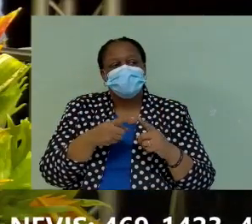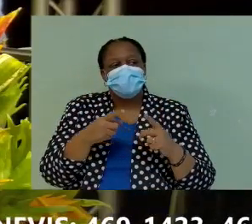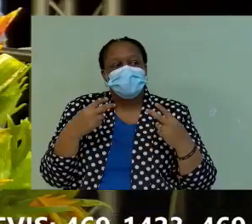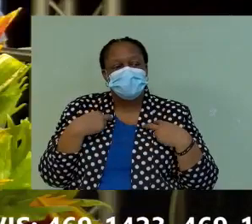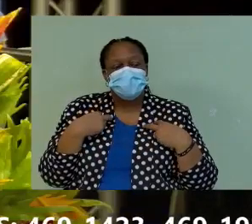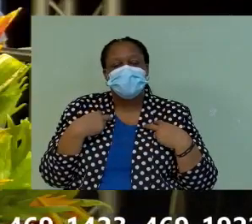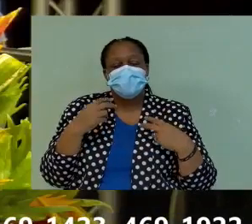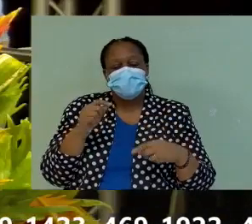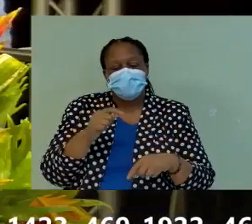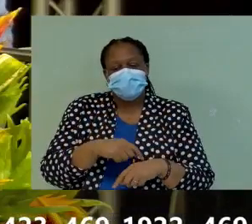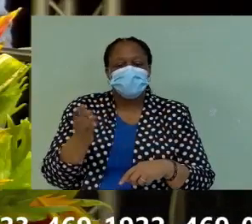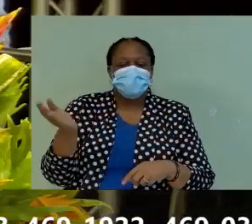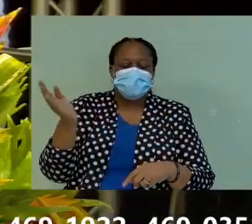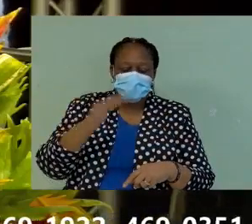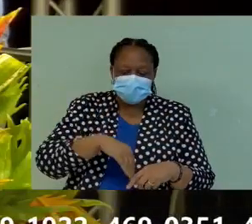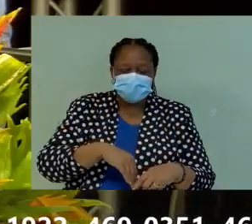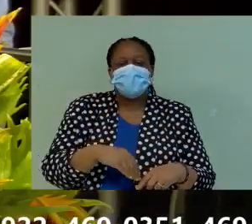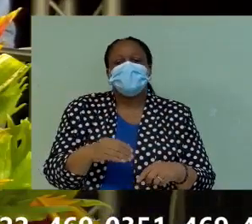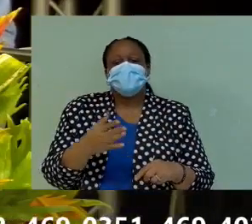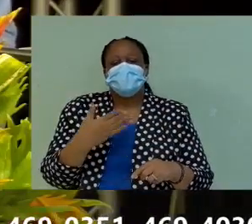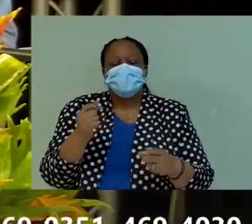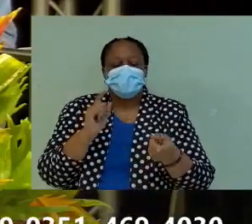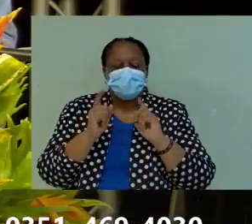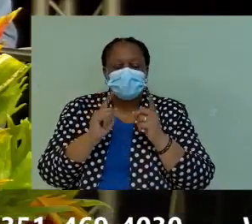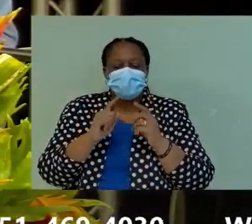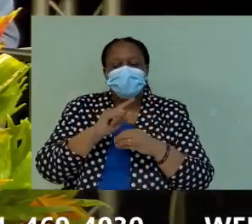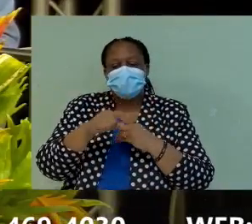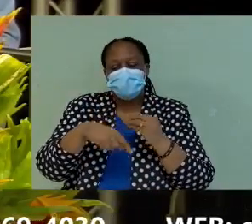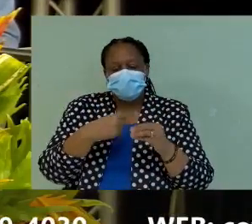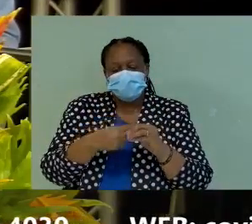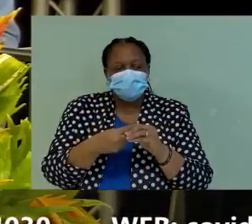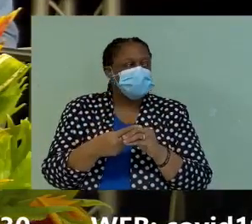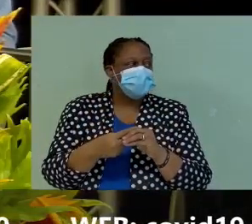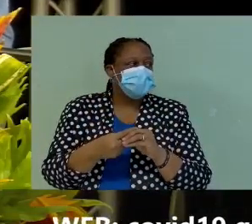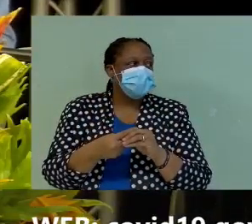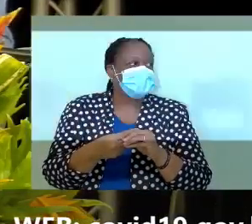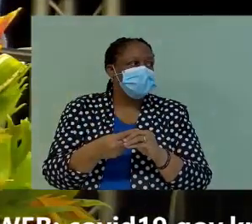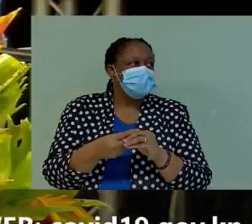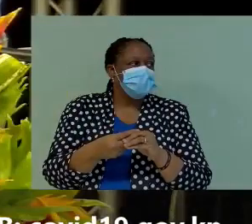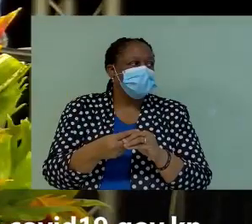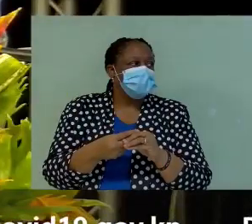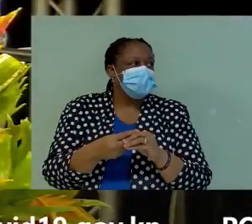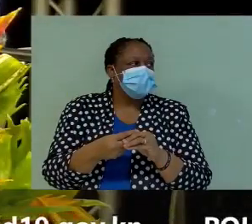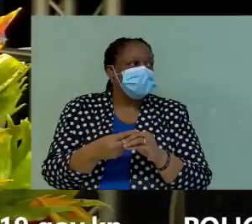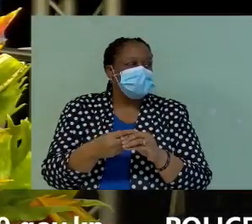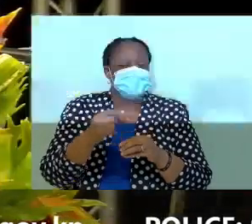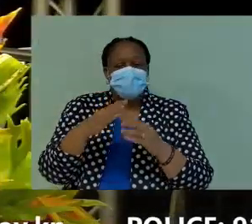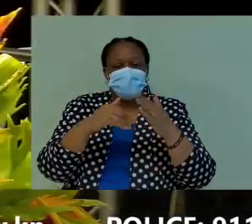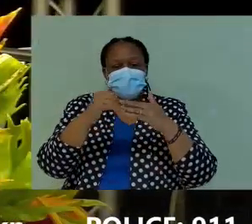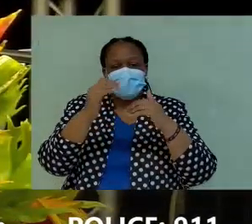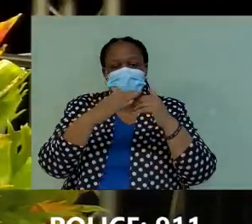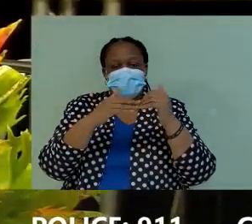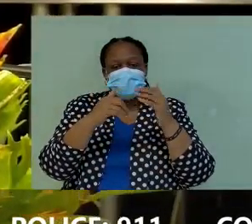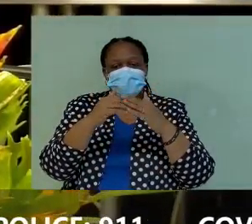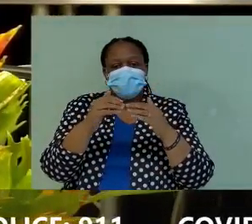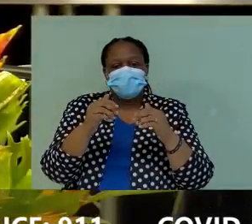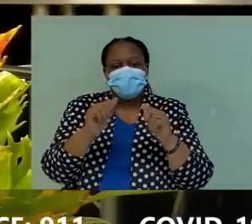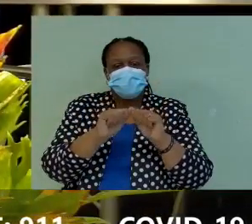this special COVID-19 announcement to the construction workers on behalf of the St. Kitts Nevis Building